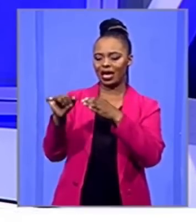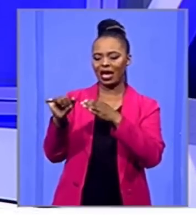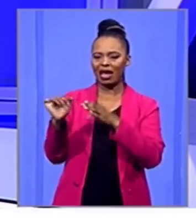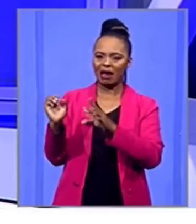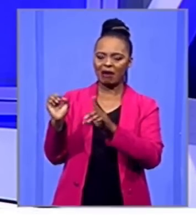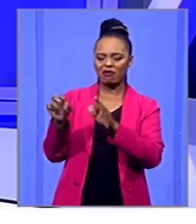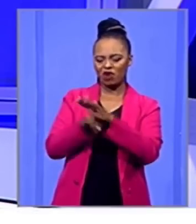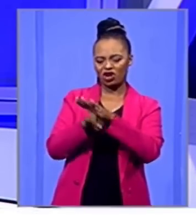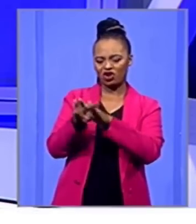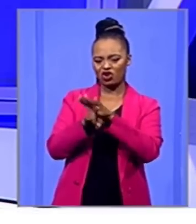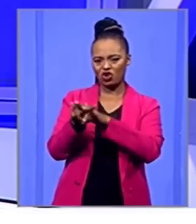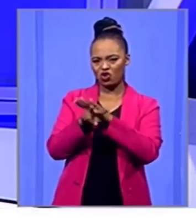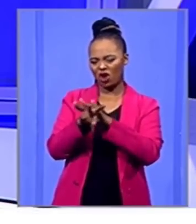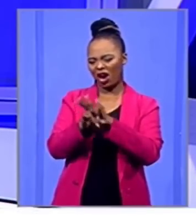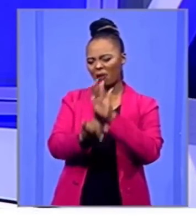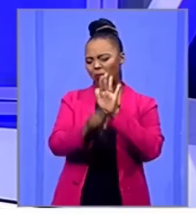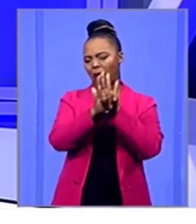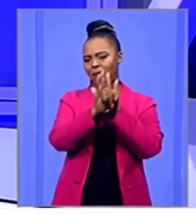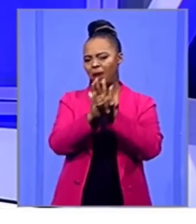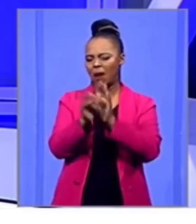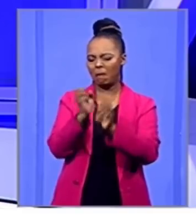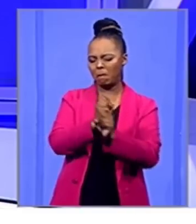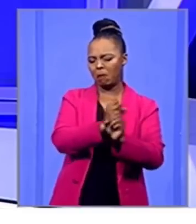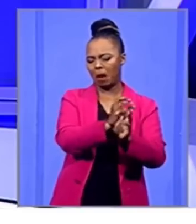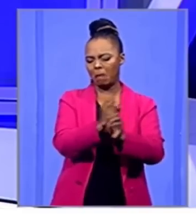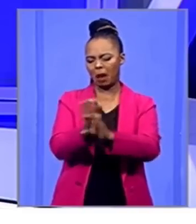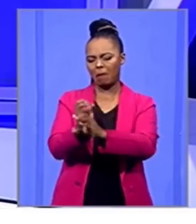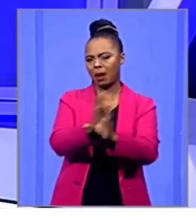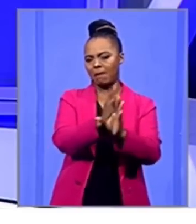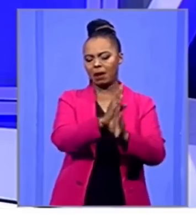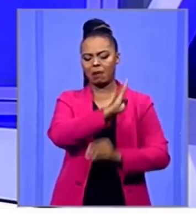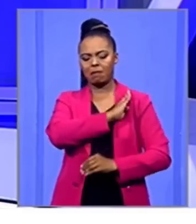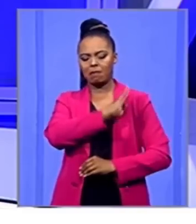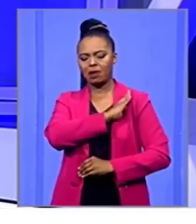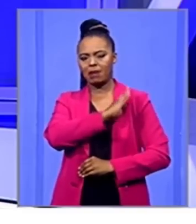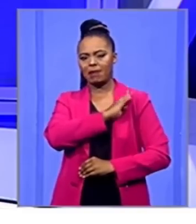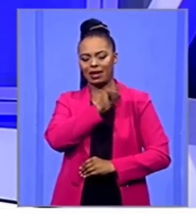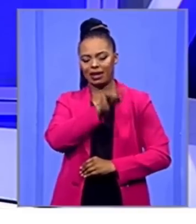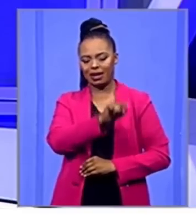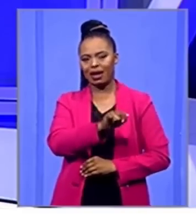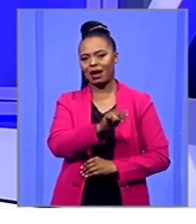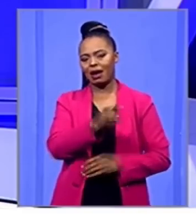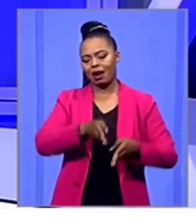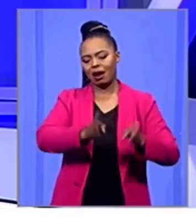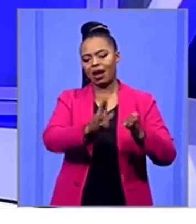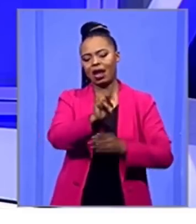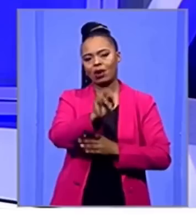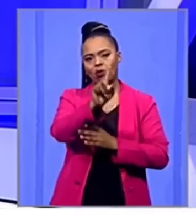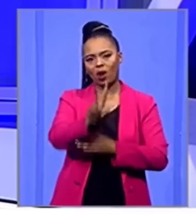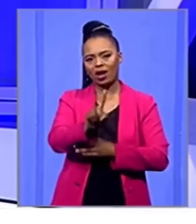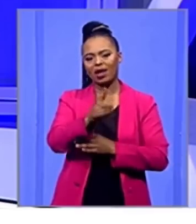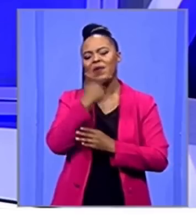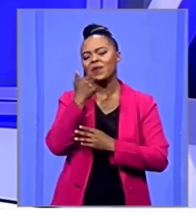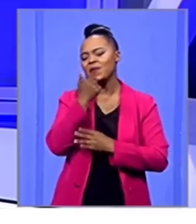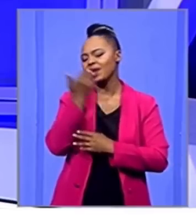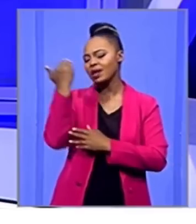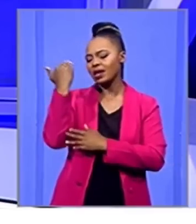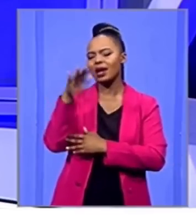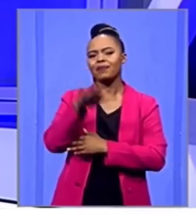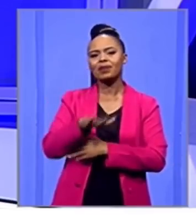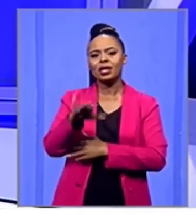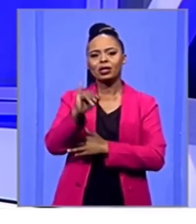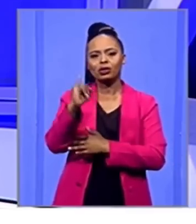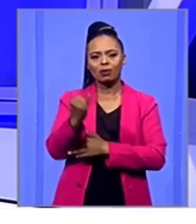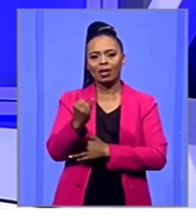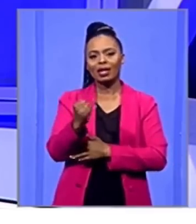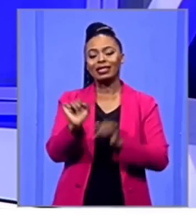ka video ge a setla maloko a setšhaba mmileng wa N1 pijana kgweding ye ka Johannesburg. Maloko ao a seswai